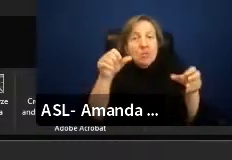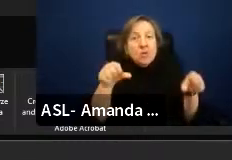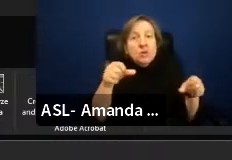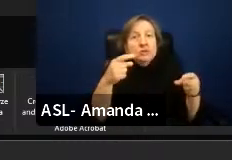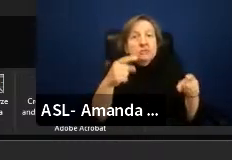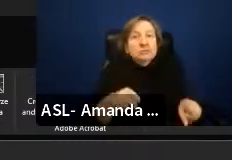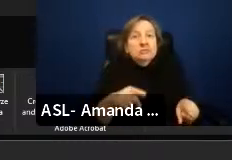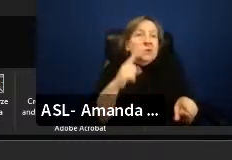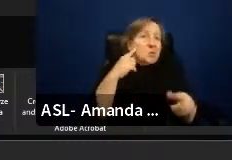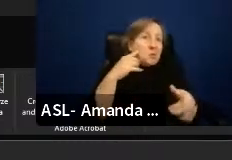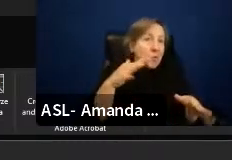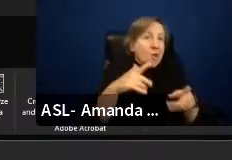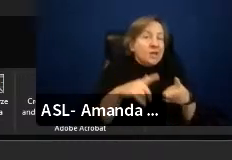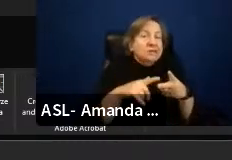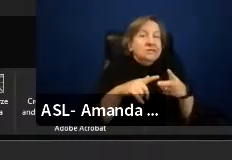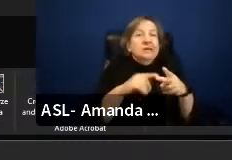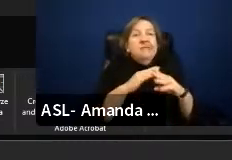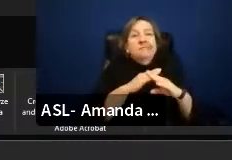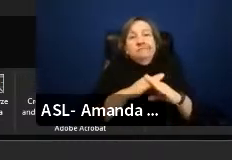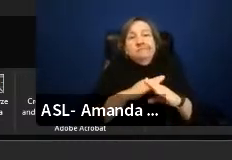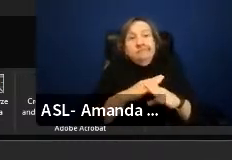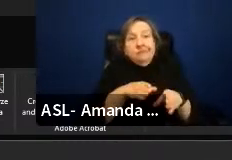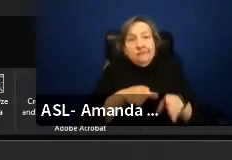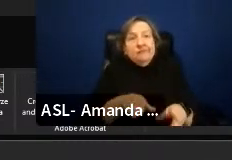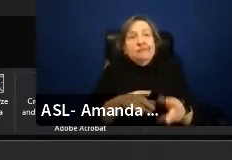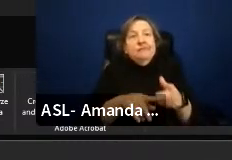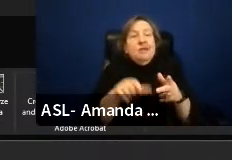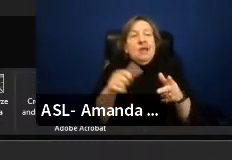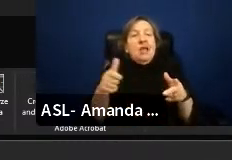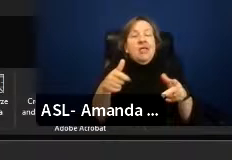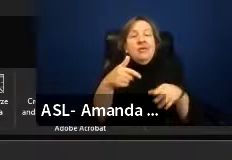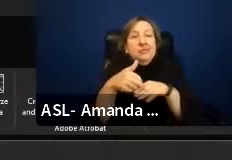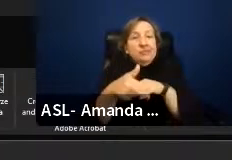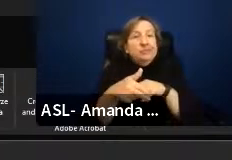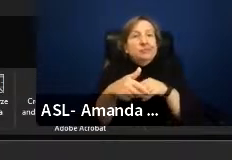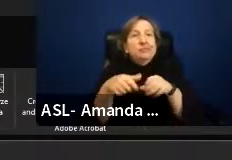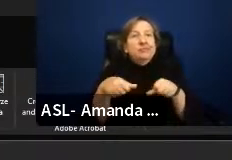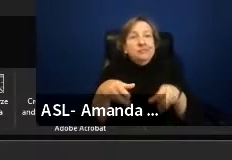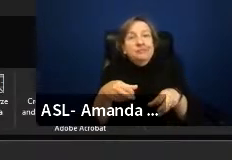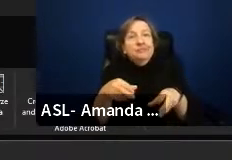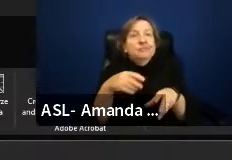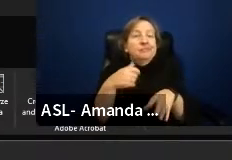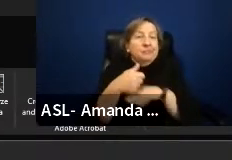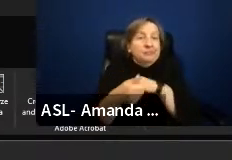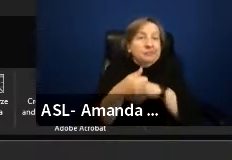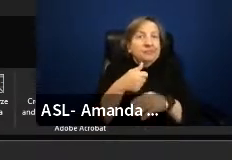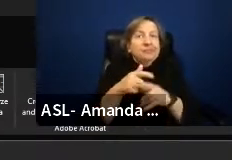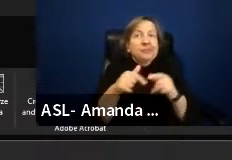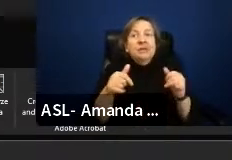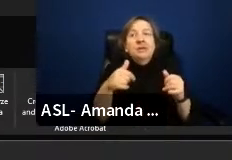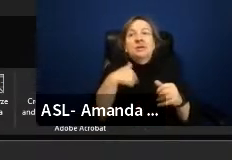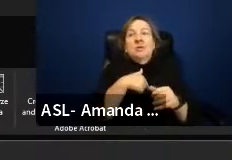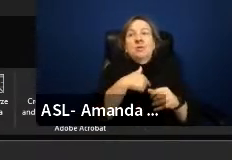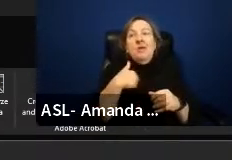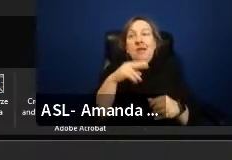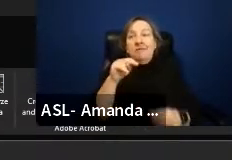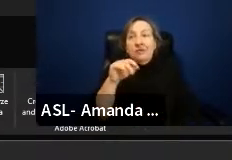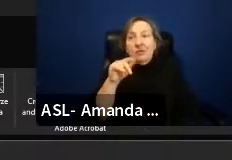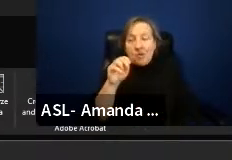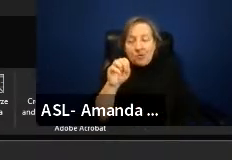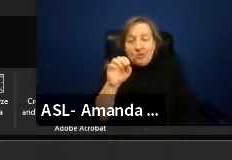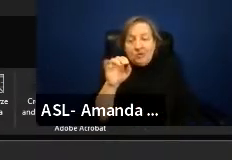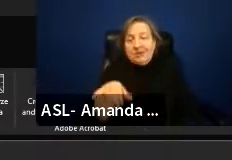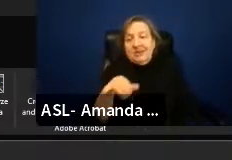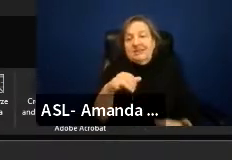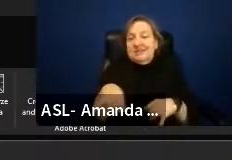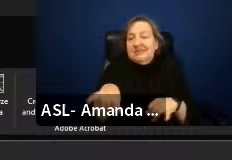noise, route closures, or other mobility impacts. So we have a note here that this is, again, this is